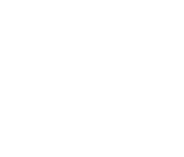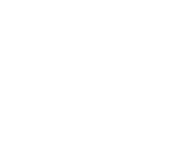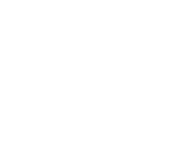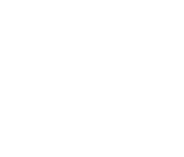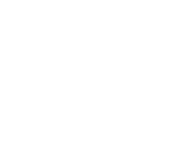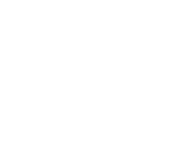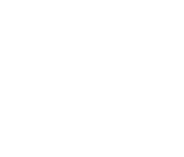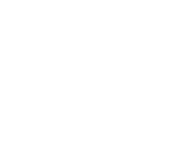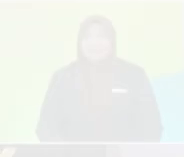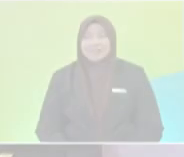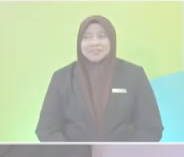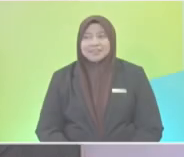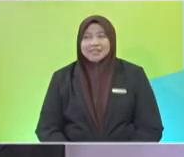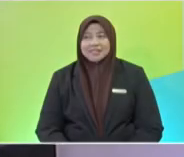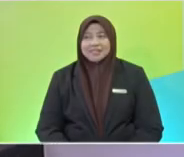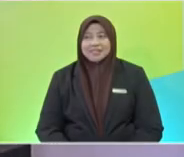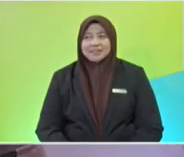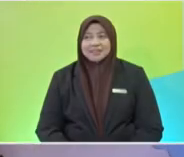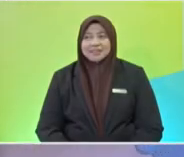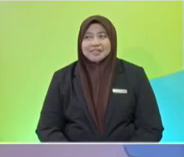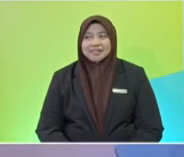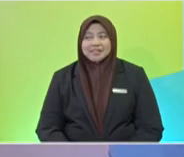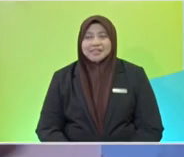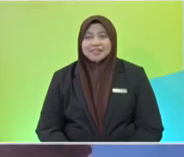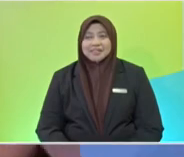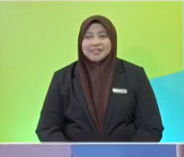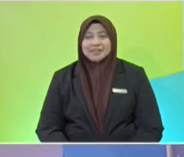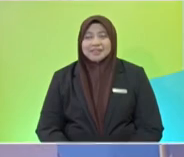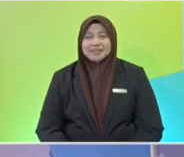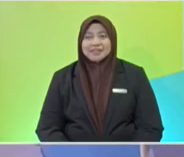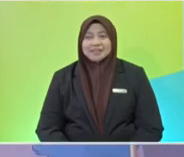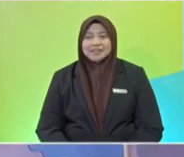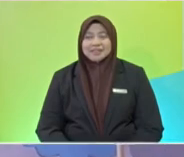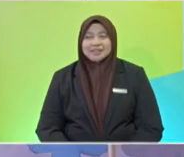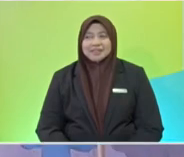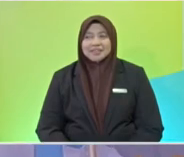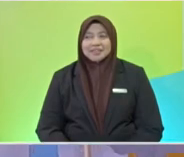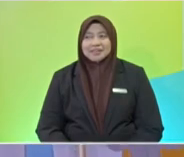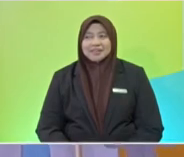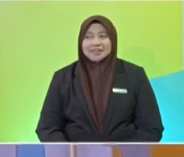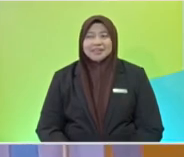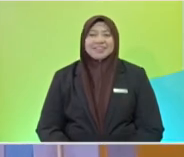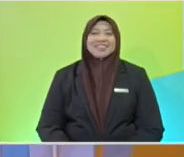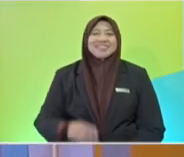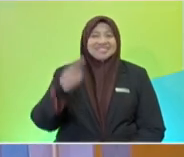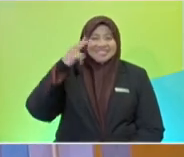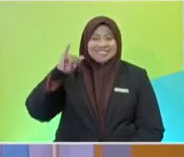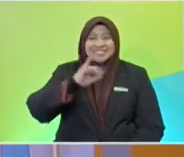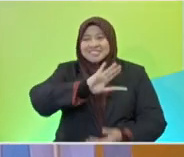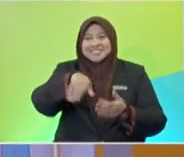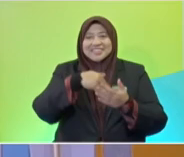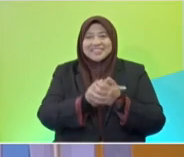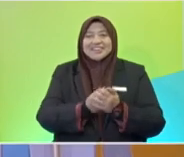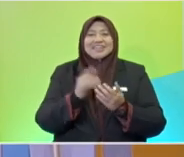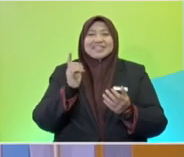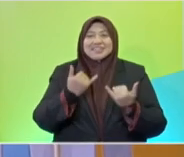KPM. Rawr, rawr, rawr, rawr. Oh, hi there! You're now watching Level